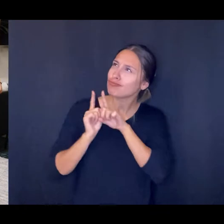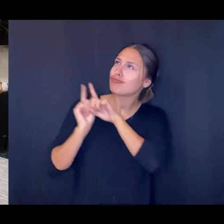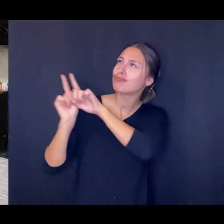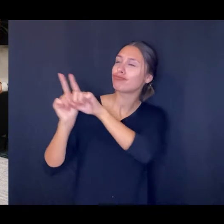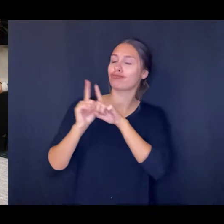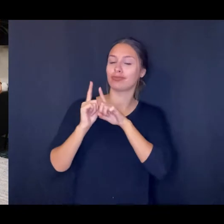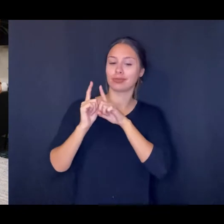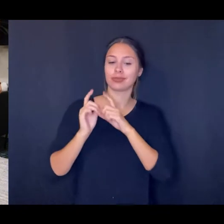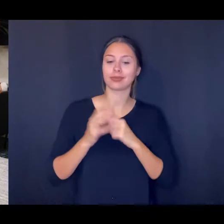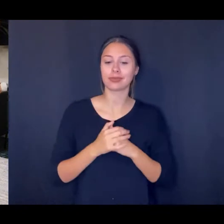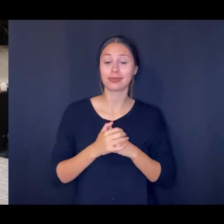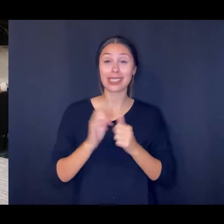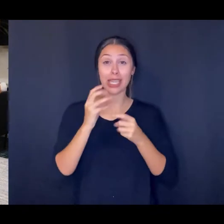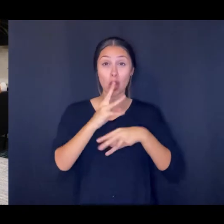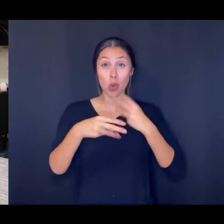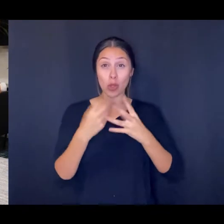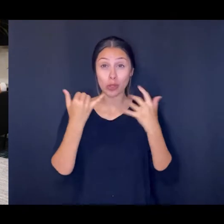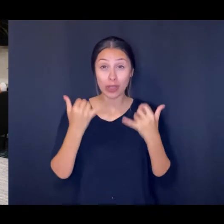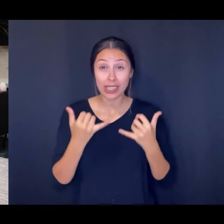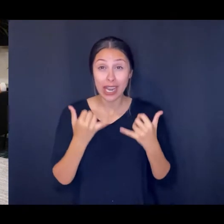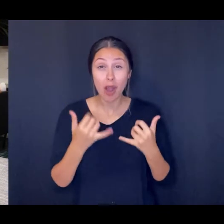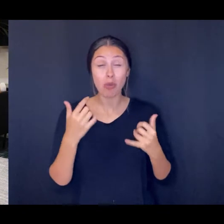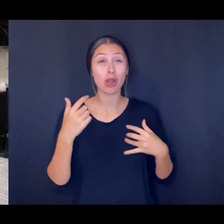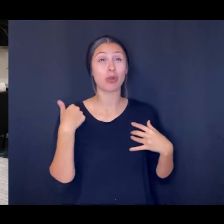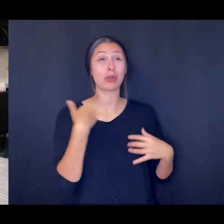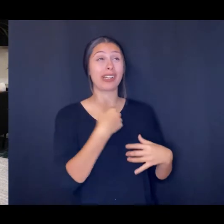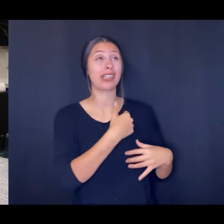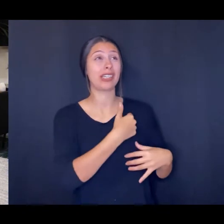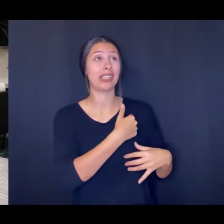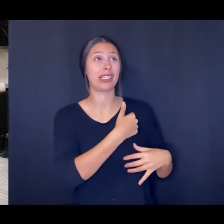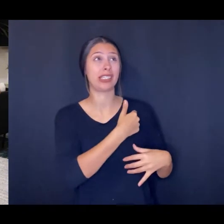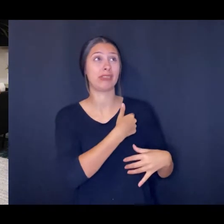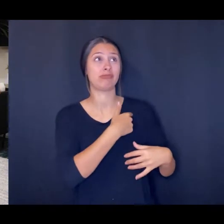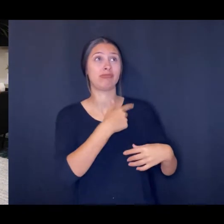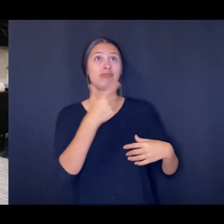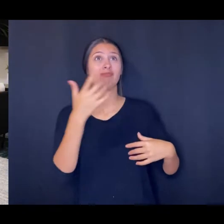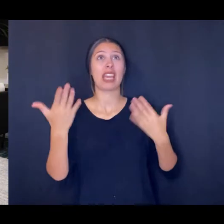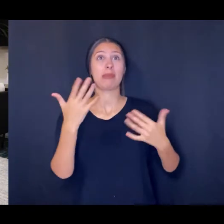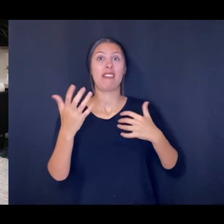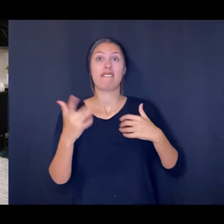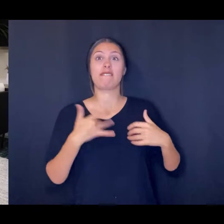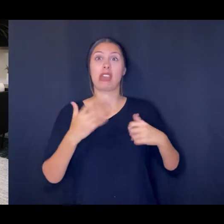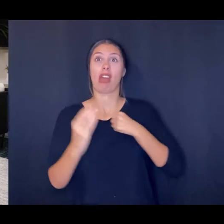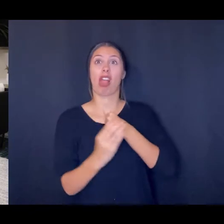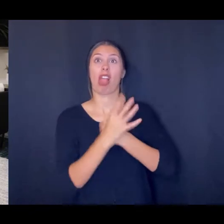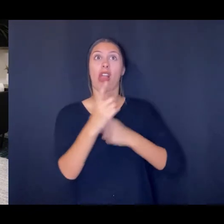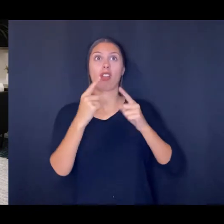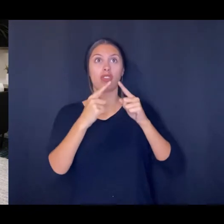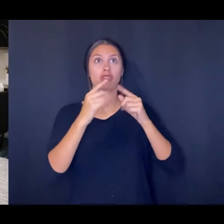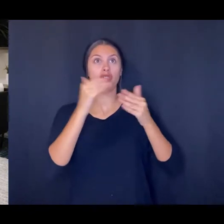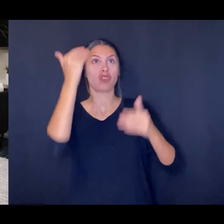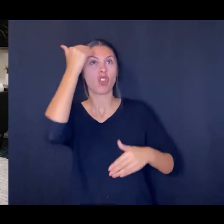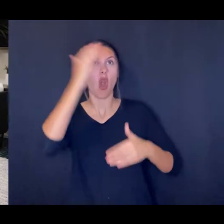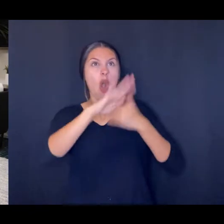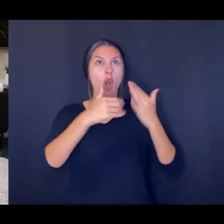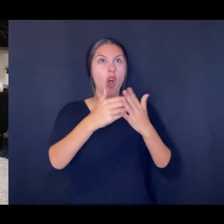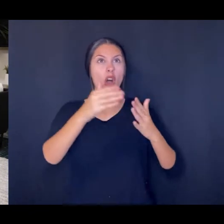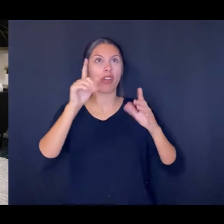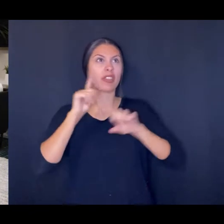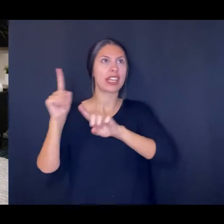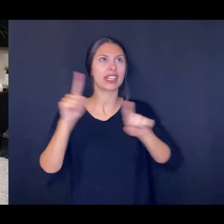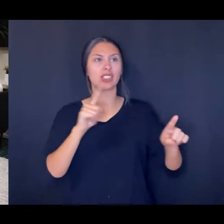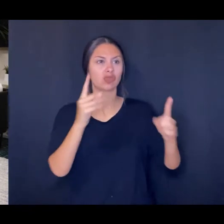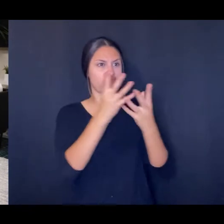And in a world right now where we're very much pushed to know the answers and to be solution oriented and to